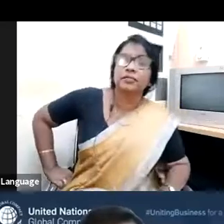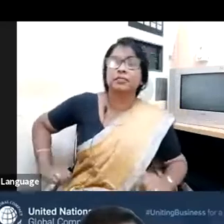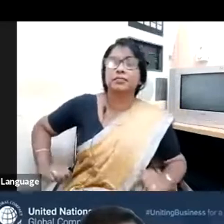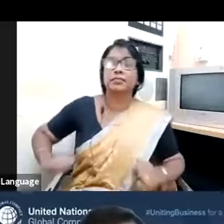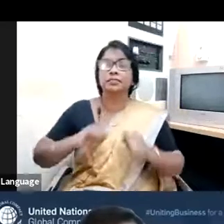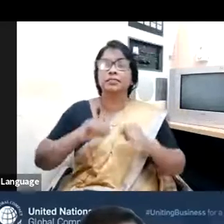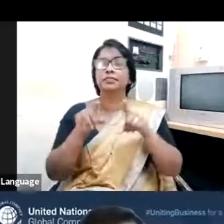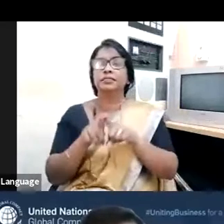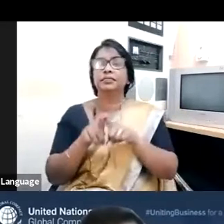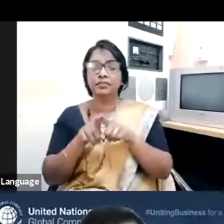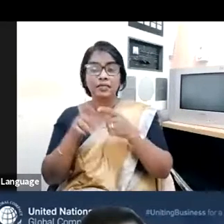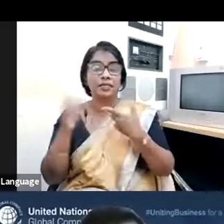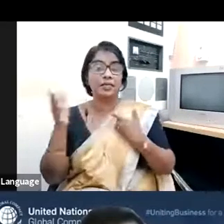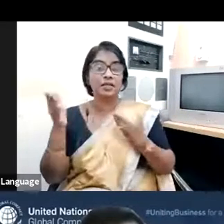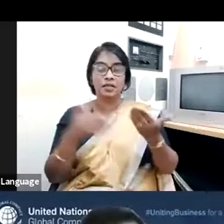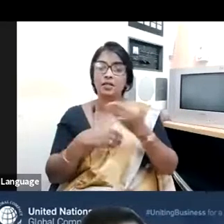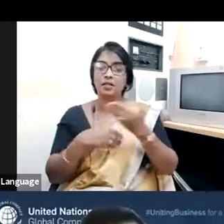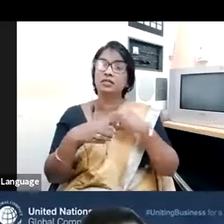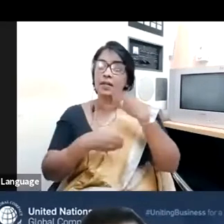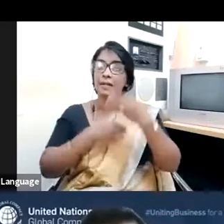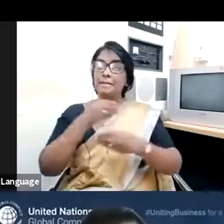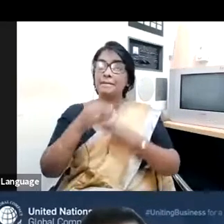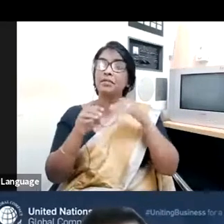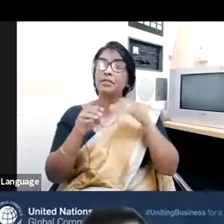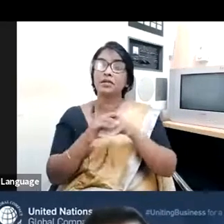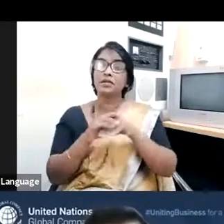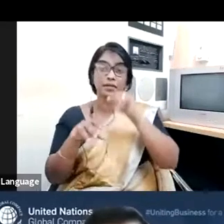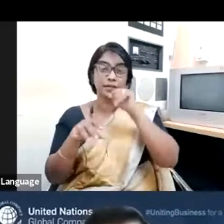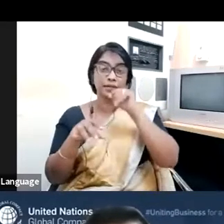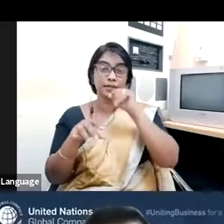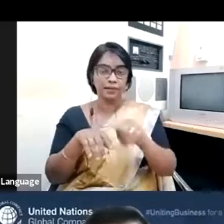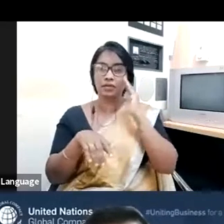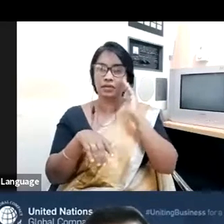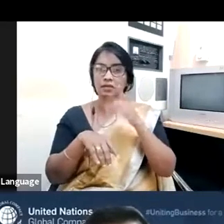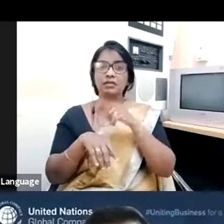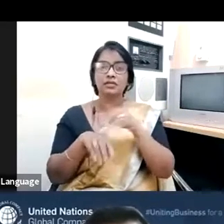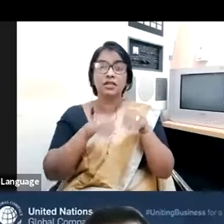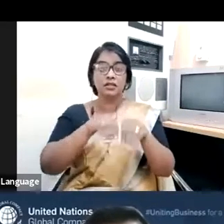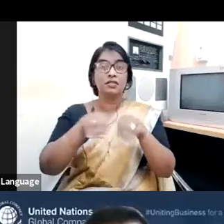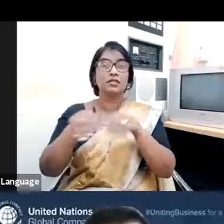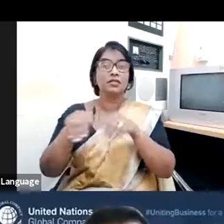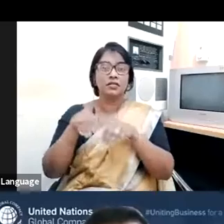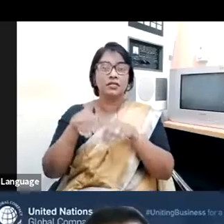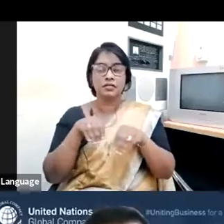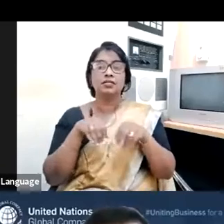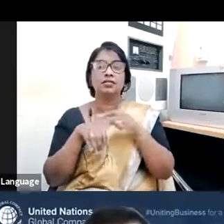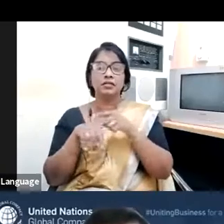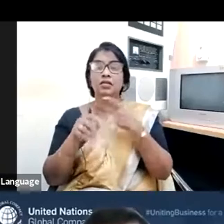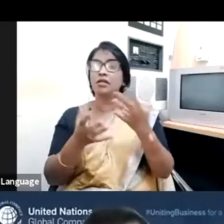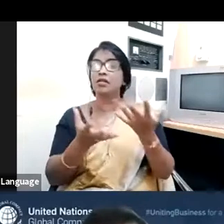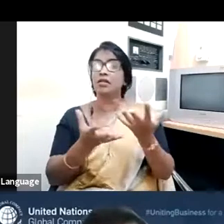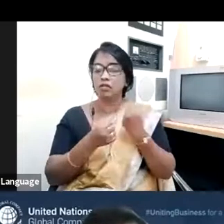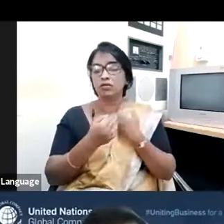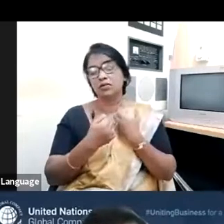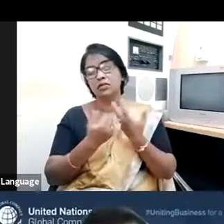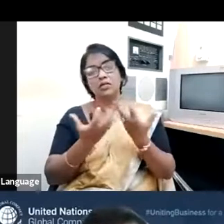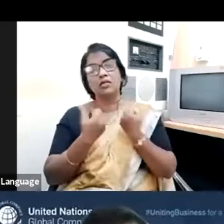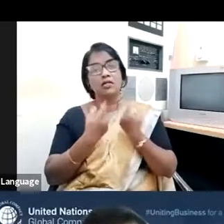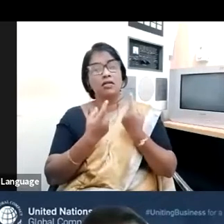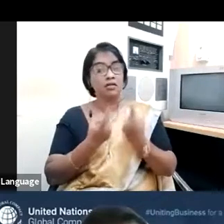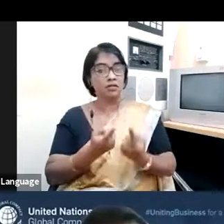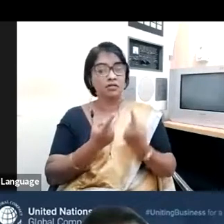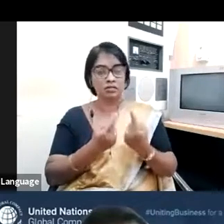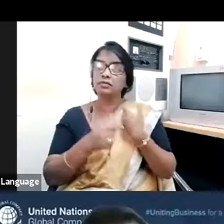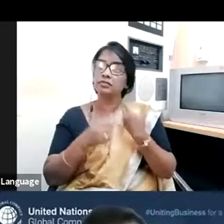that is tea and rubber plantations, requires, it's a necessity, it's a requirement that we protect our ecosystem,